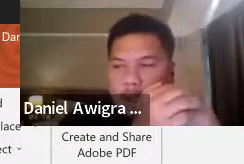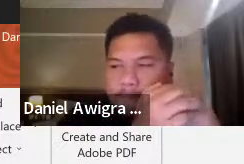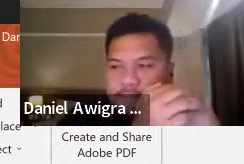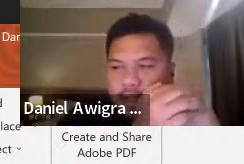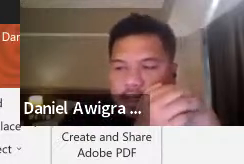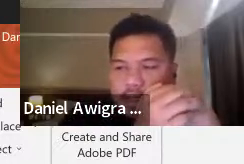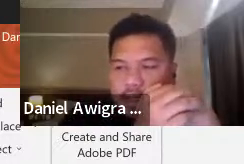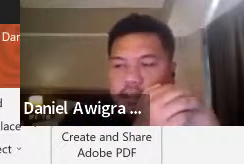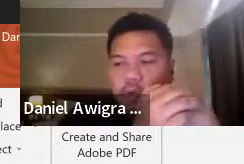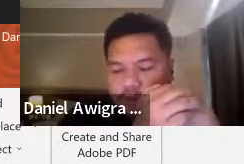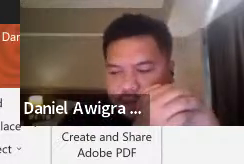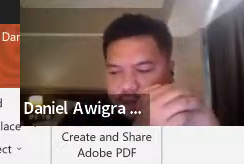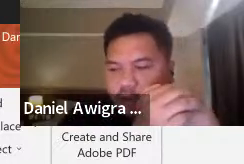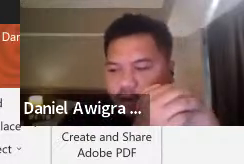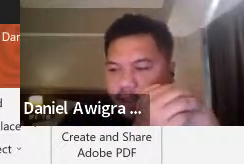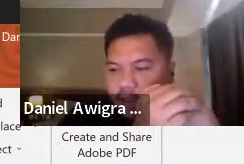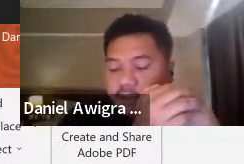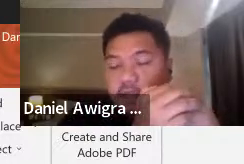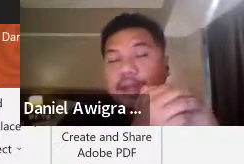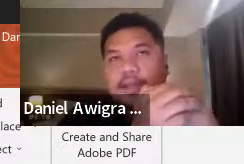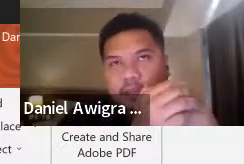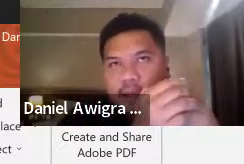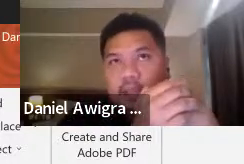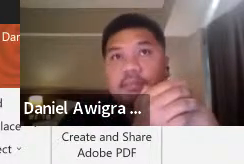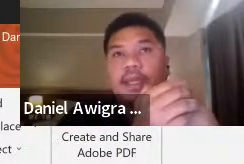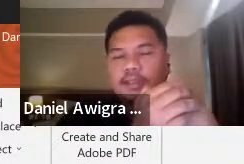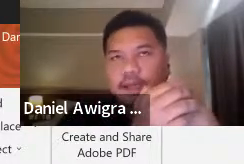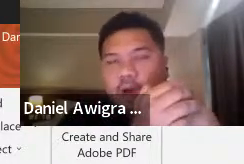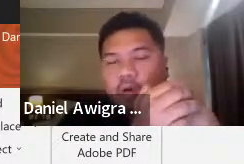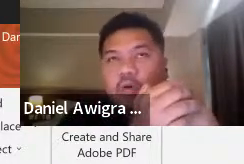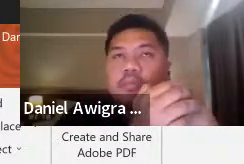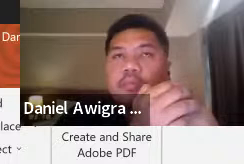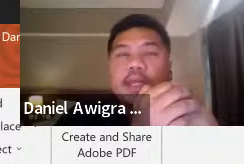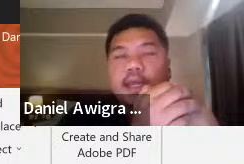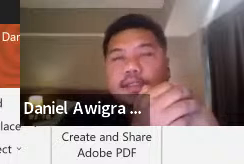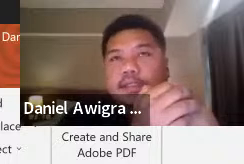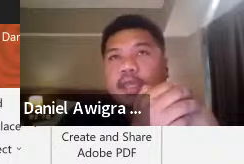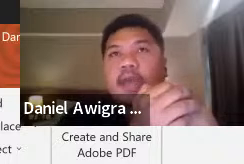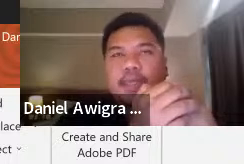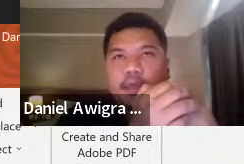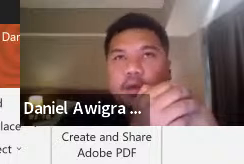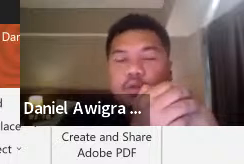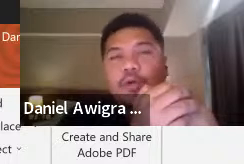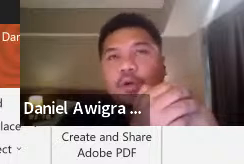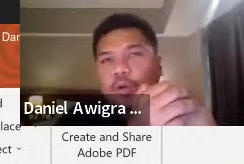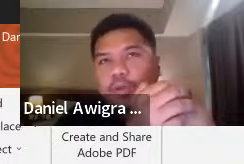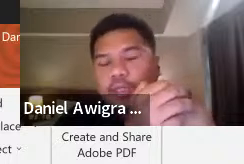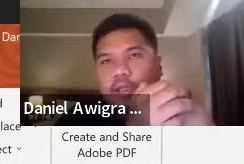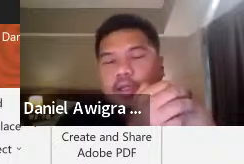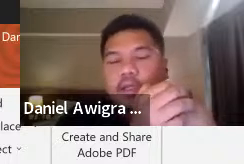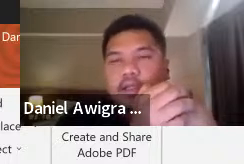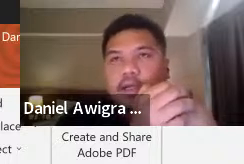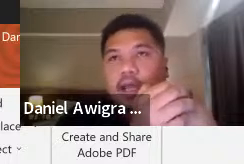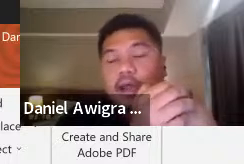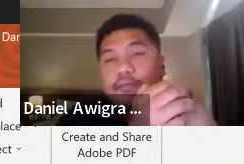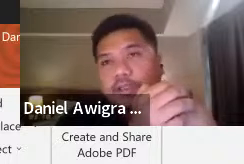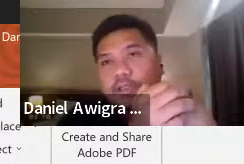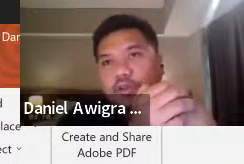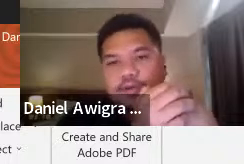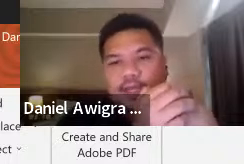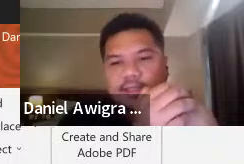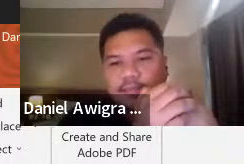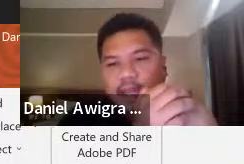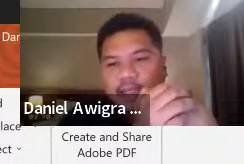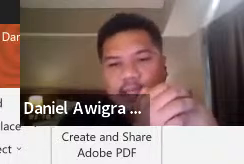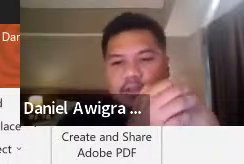basically a torture and celebrating by the media somehow. Media is happy to follow the caravans